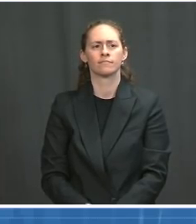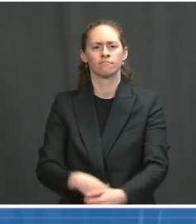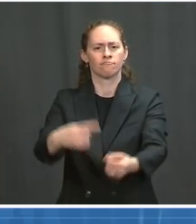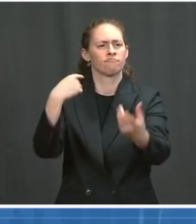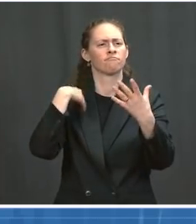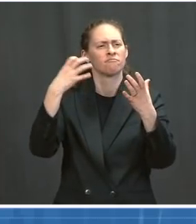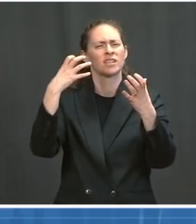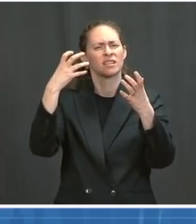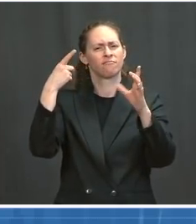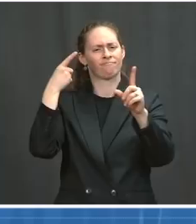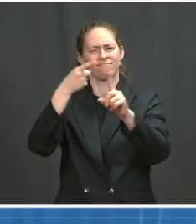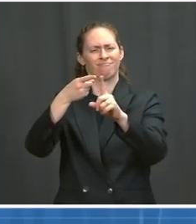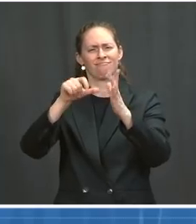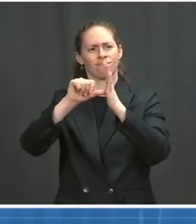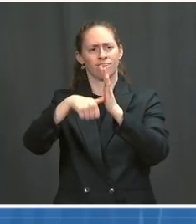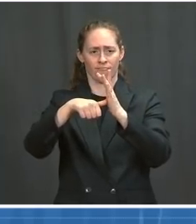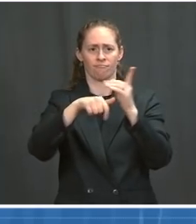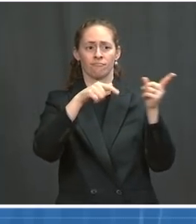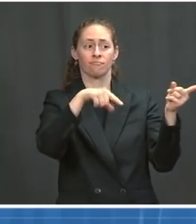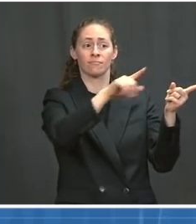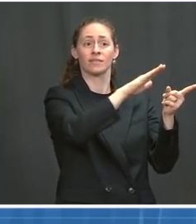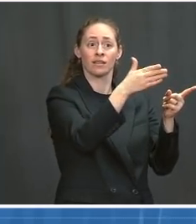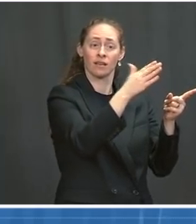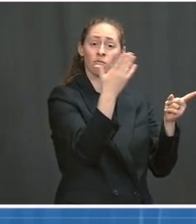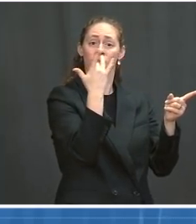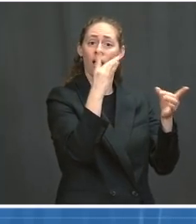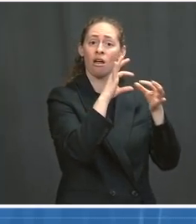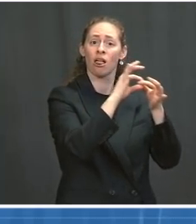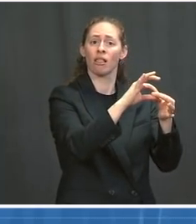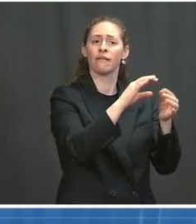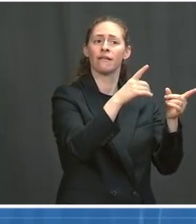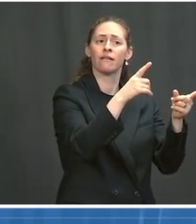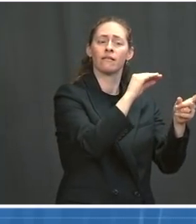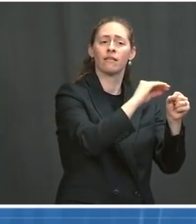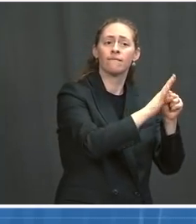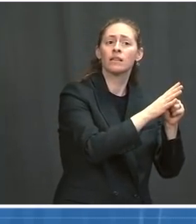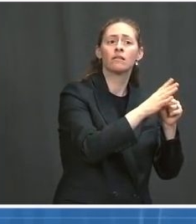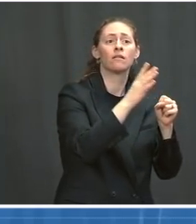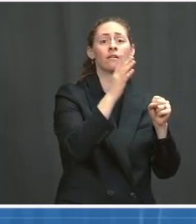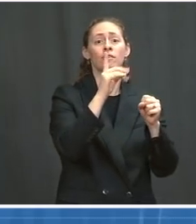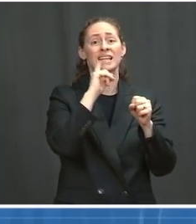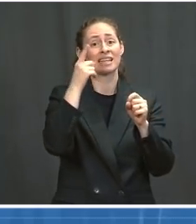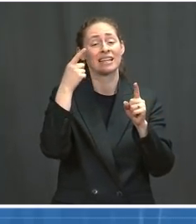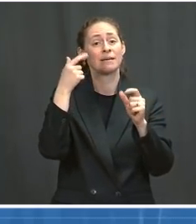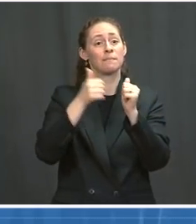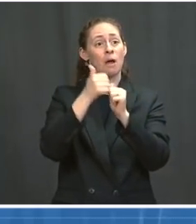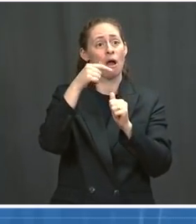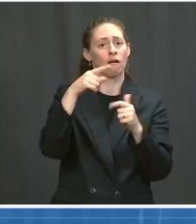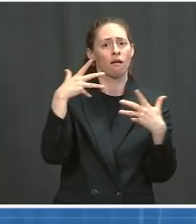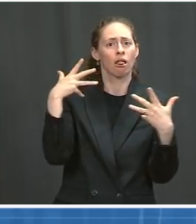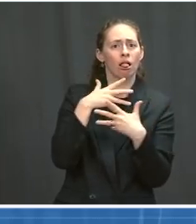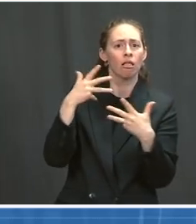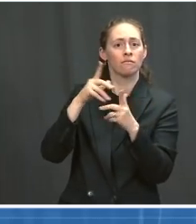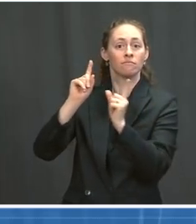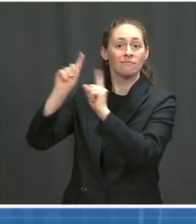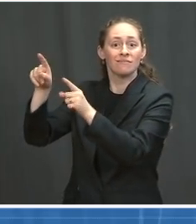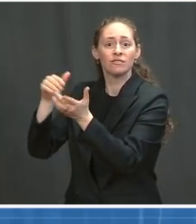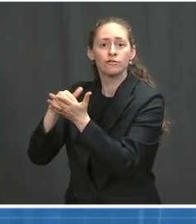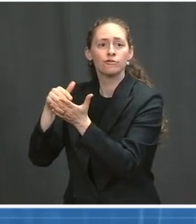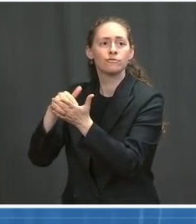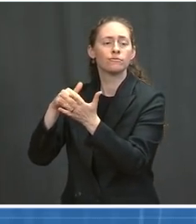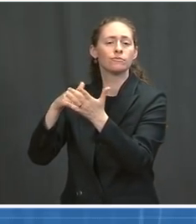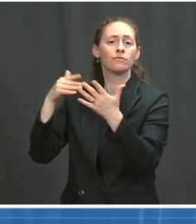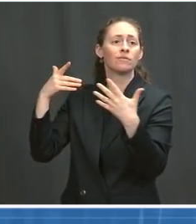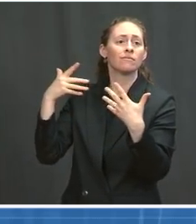as the collateral damage, I would say, of what has happened from COVID-19. And that, in my mind, is just more and more reason to continue to get